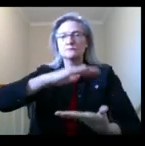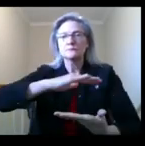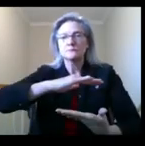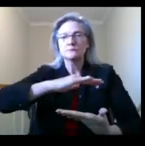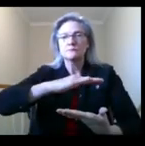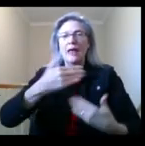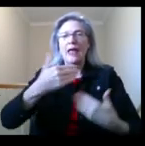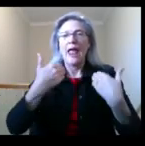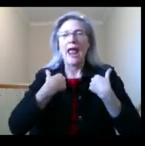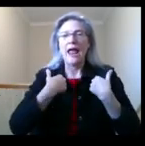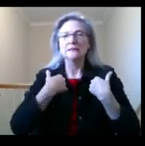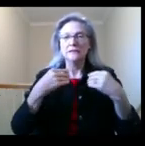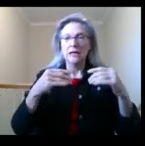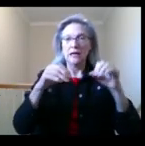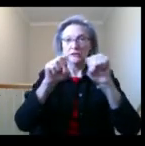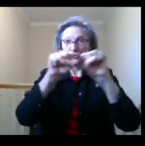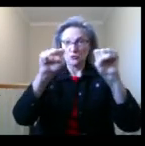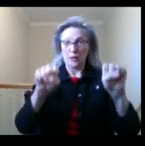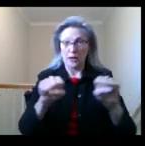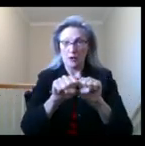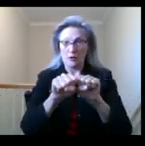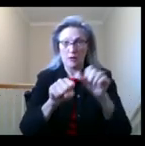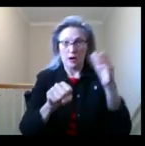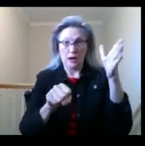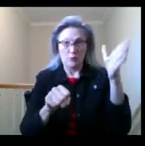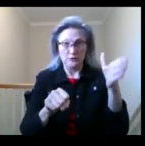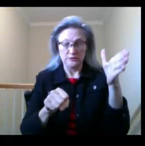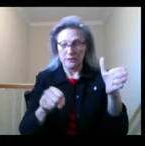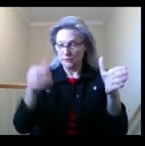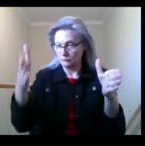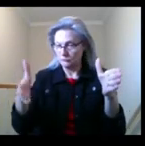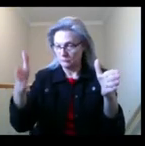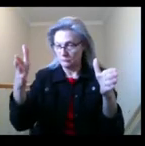has a square on one side